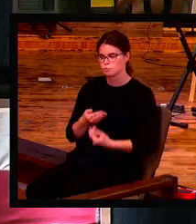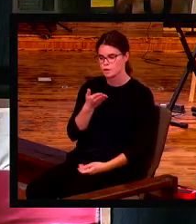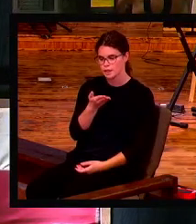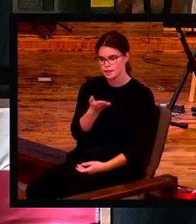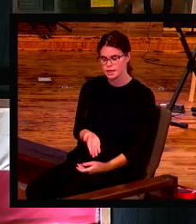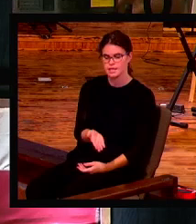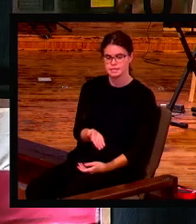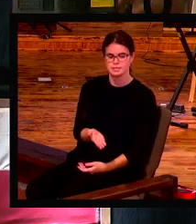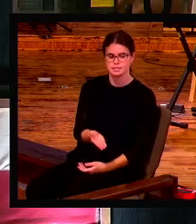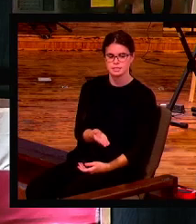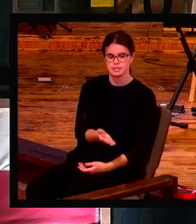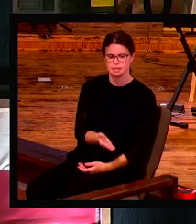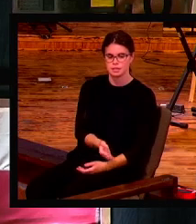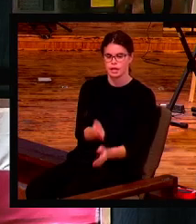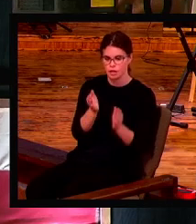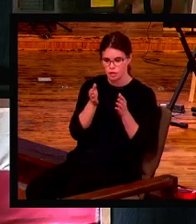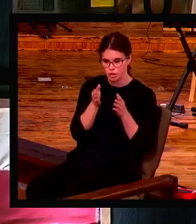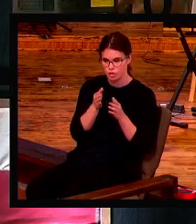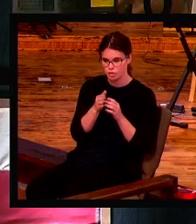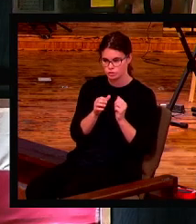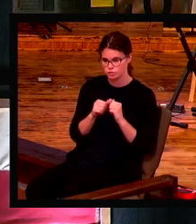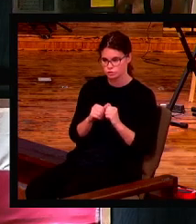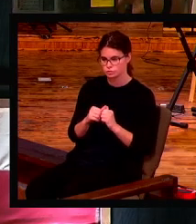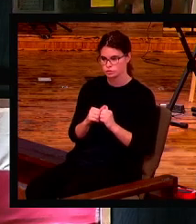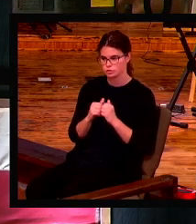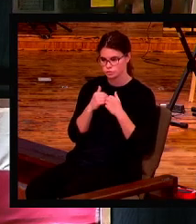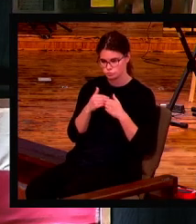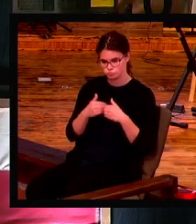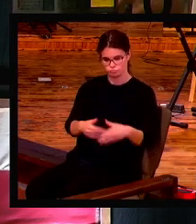verse 5. And we're going to read through verse